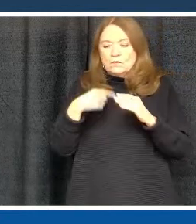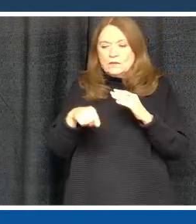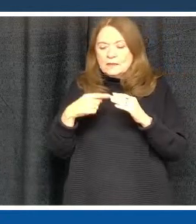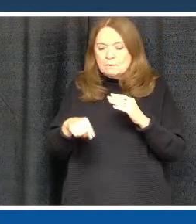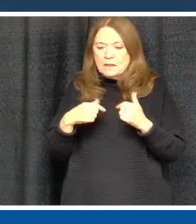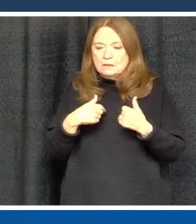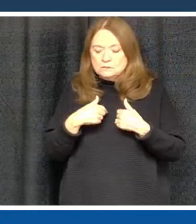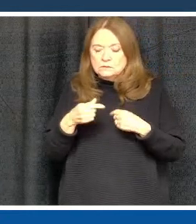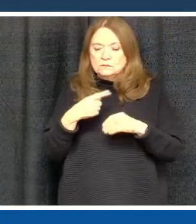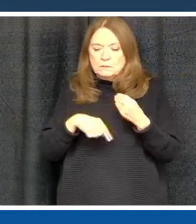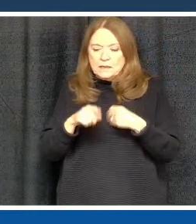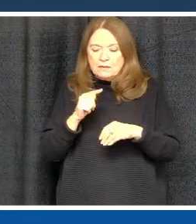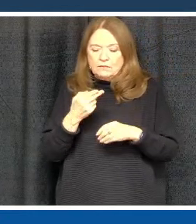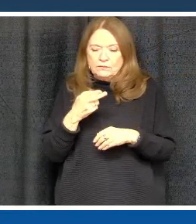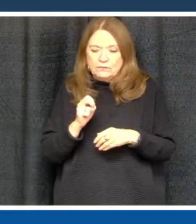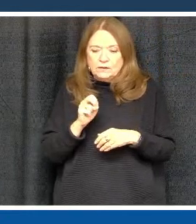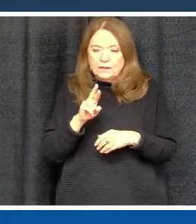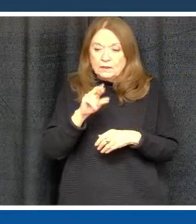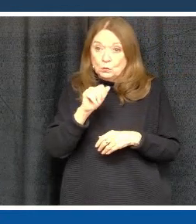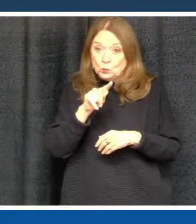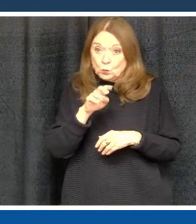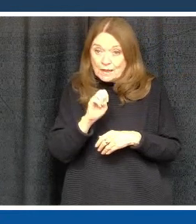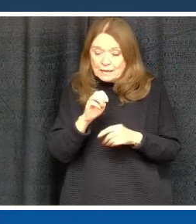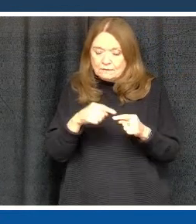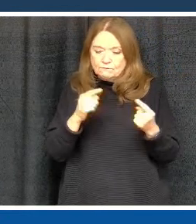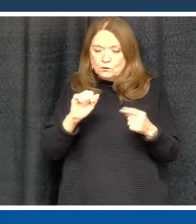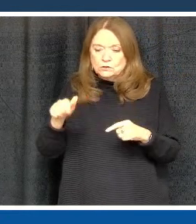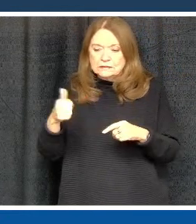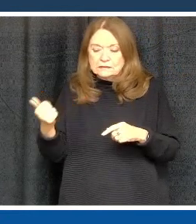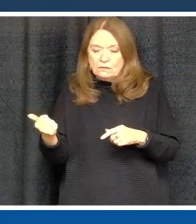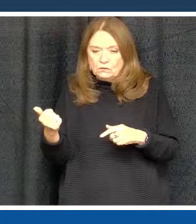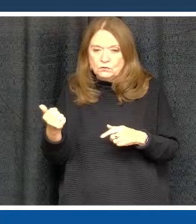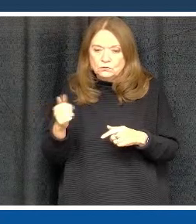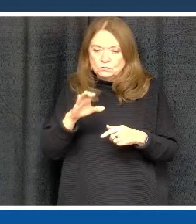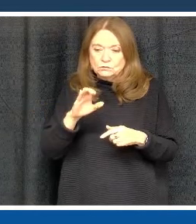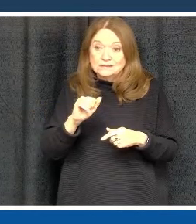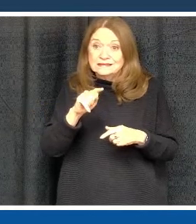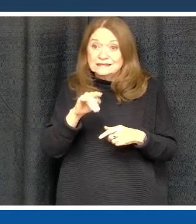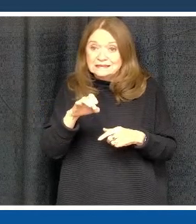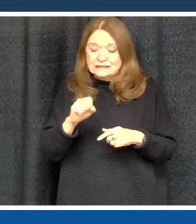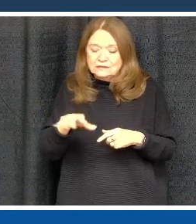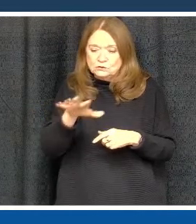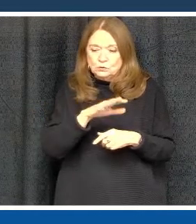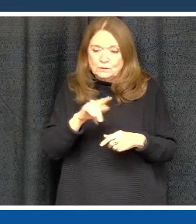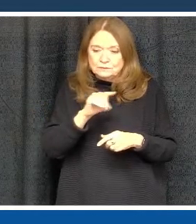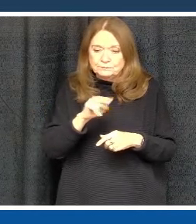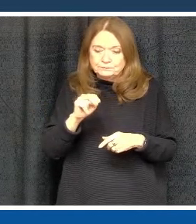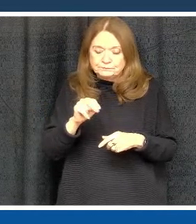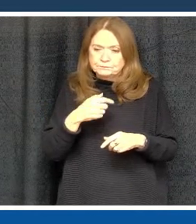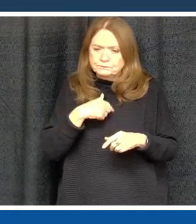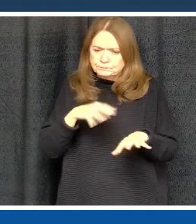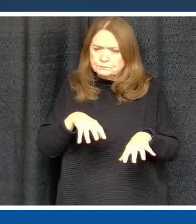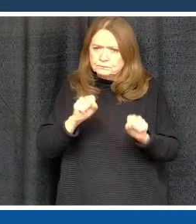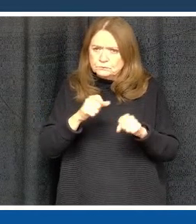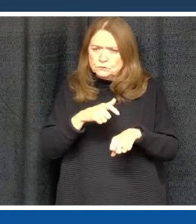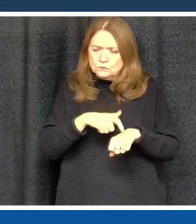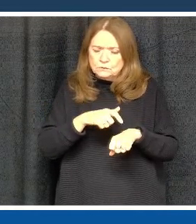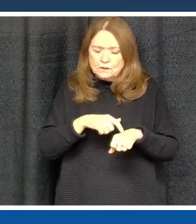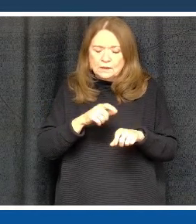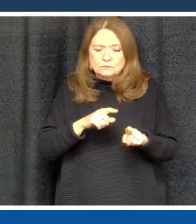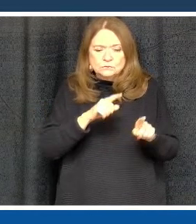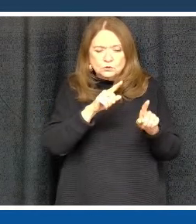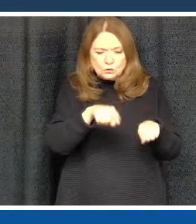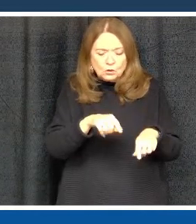in regard to the rate versus other cities throughout Tennessee, I actually took some time to go out